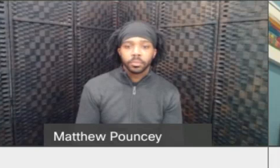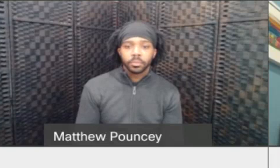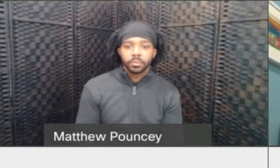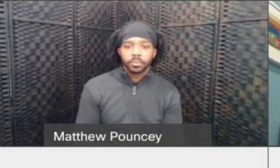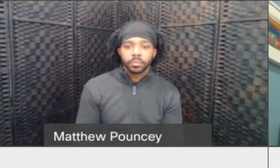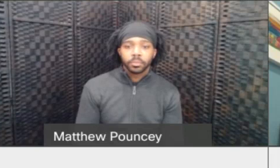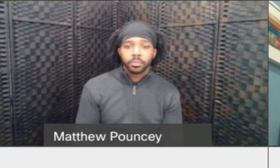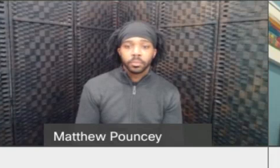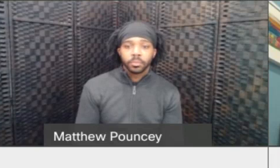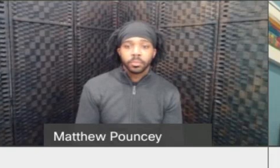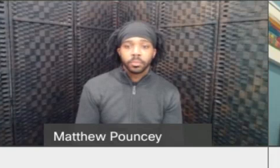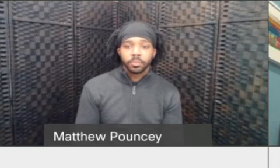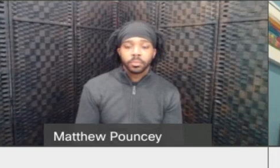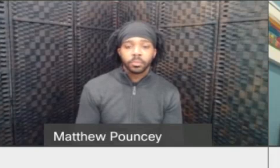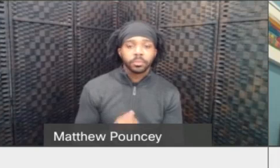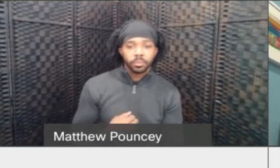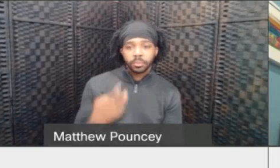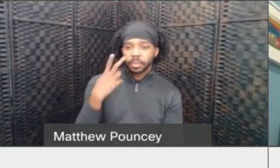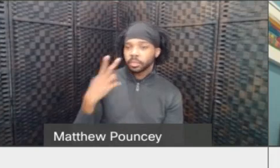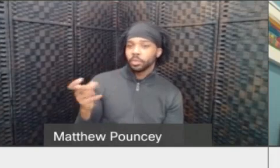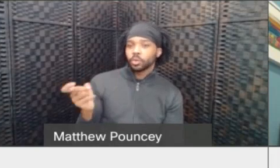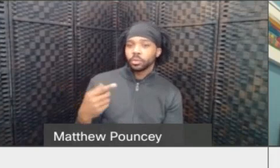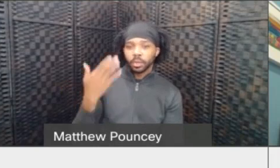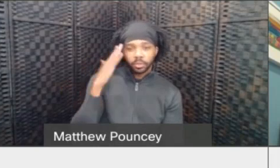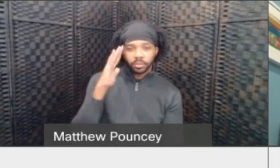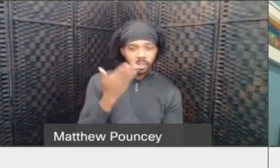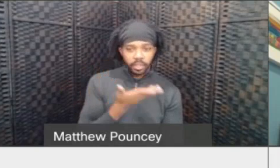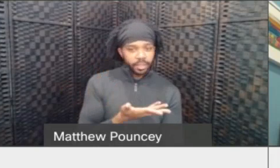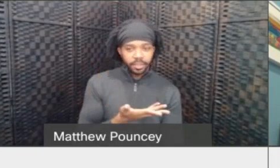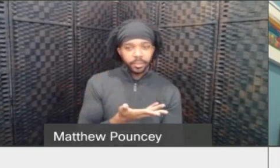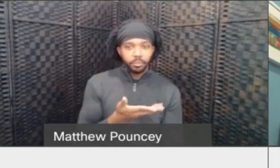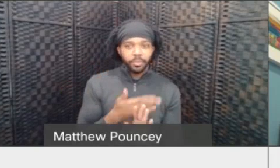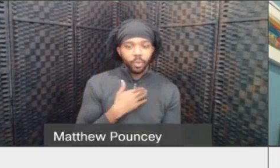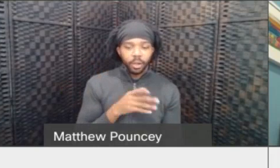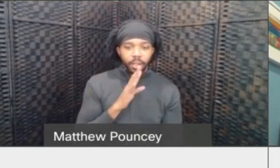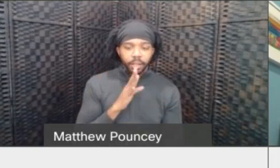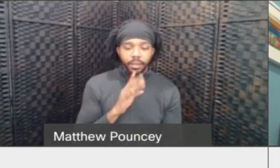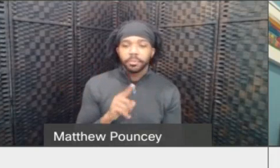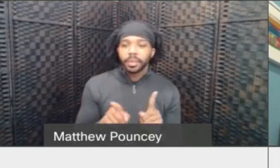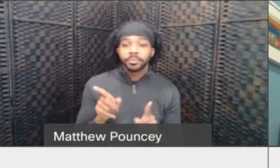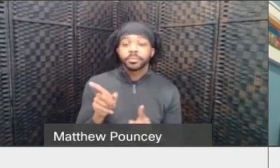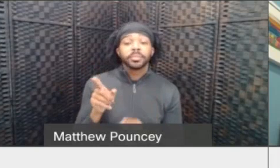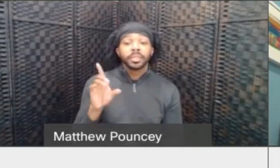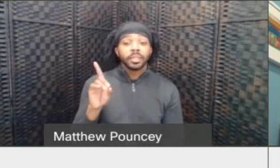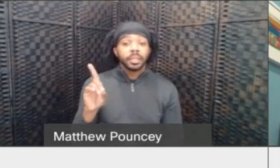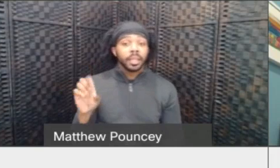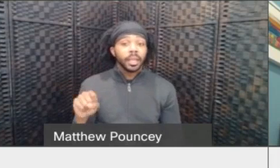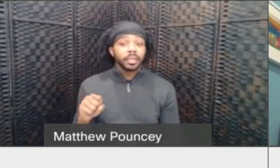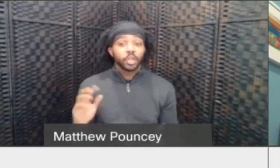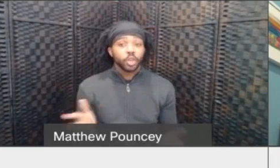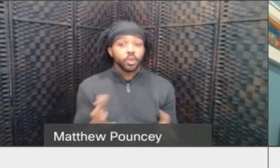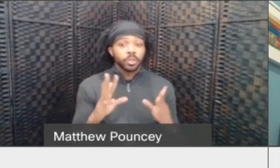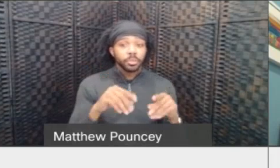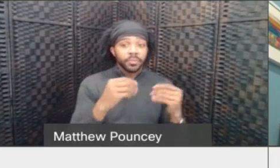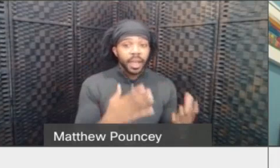So I see the question. I don't know if this was here before I just said that. Is DDS encouraging providers to have discussions with people they support